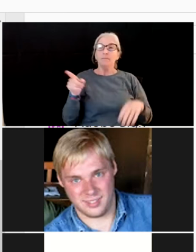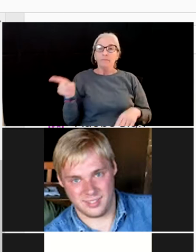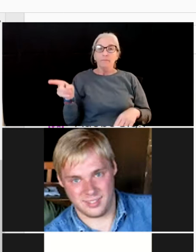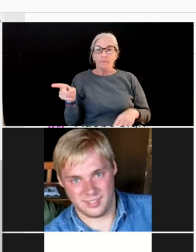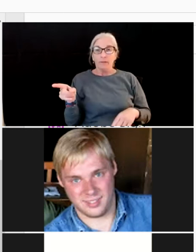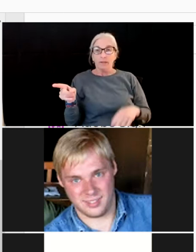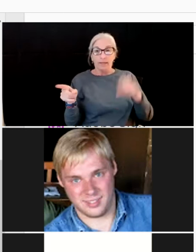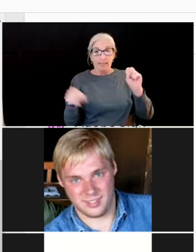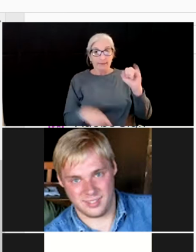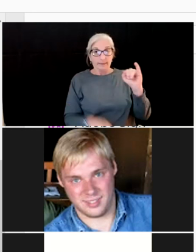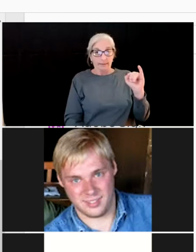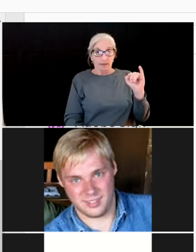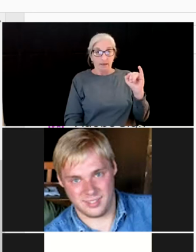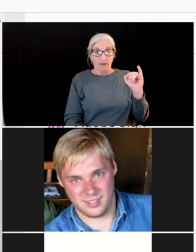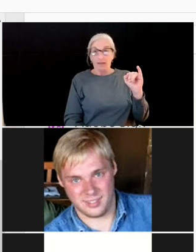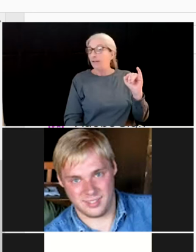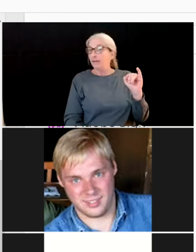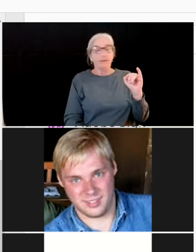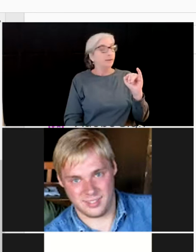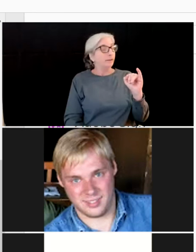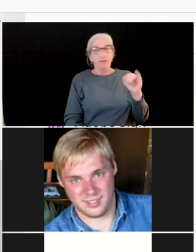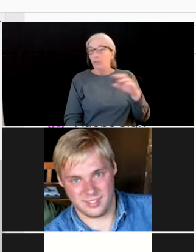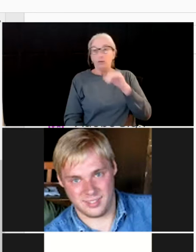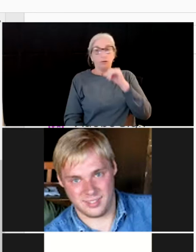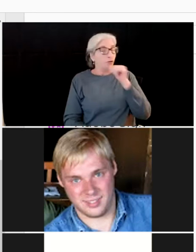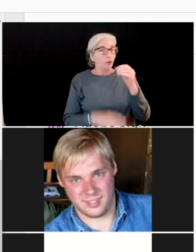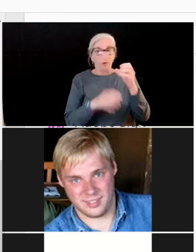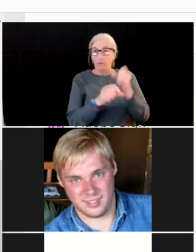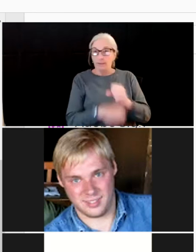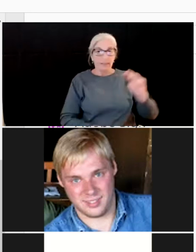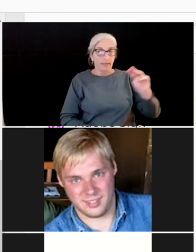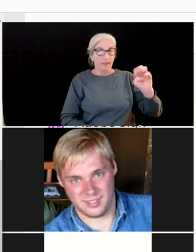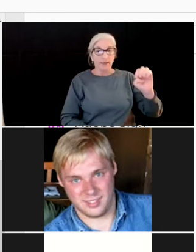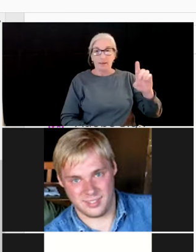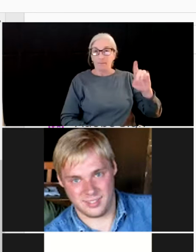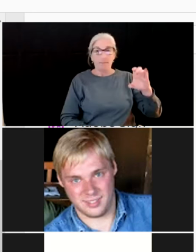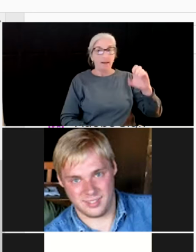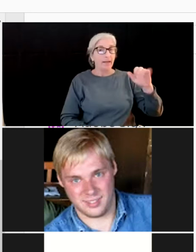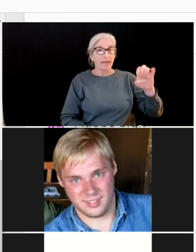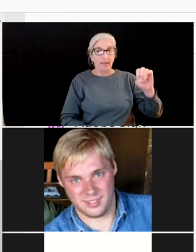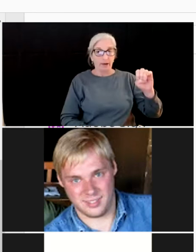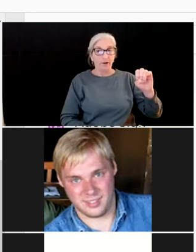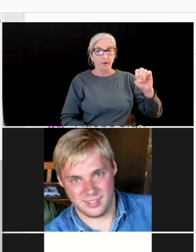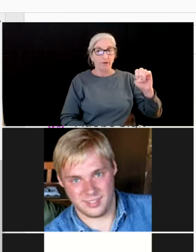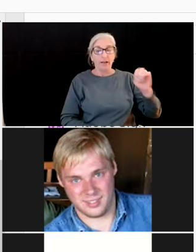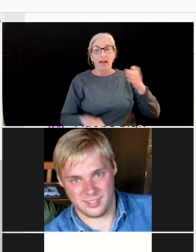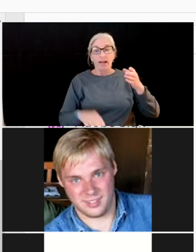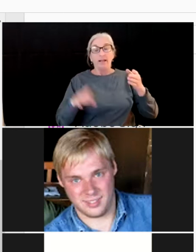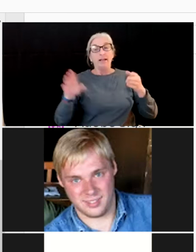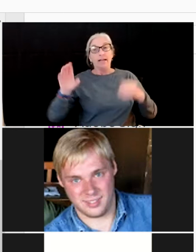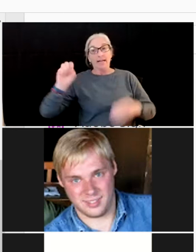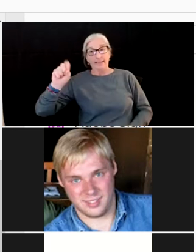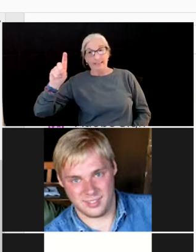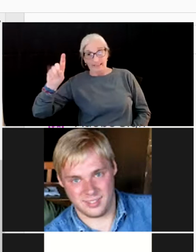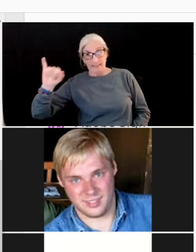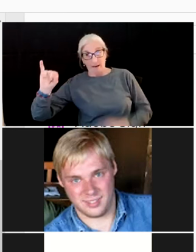SSI recipients are not entitled to Medicare if they're on SSI only, but instead they're entitled to